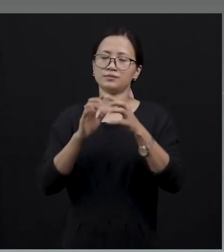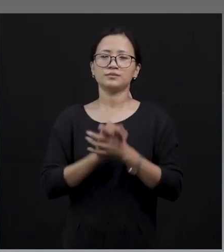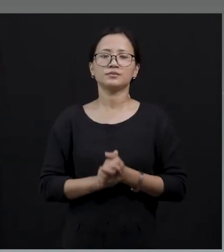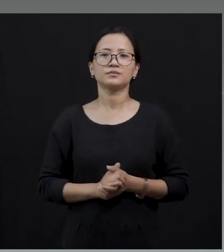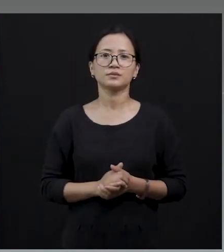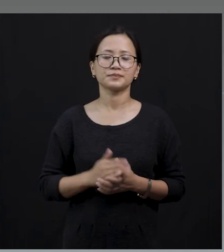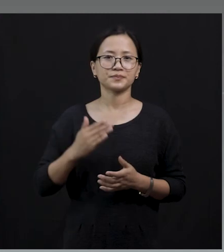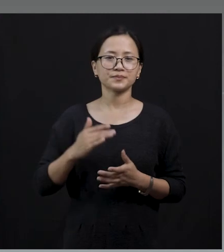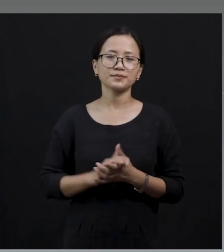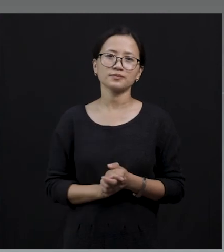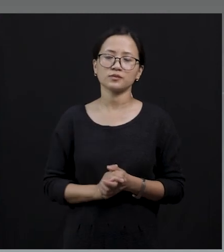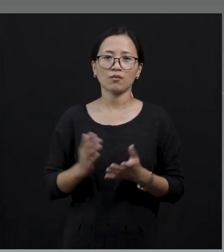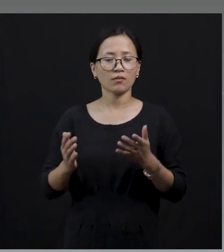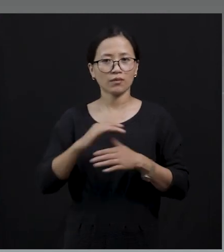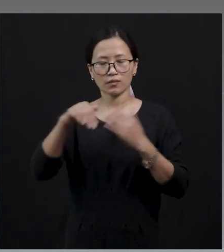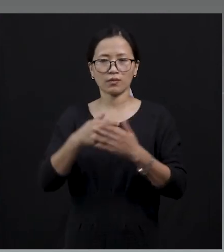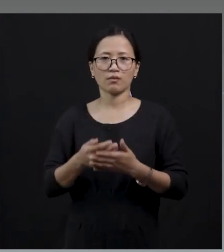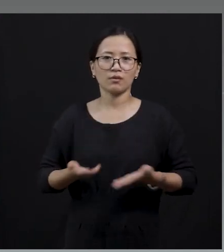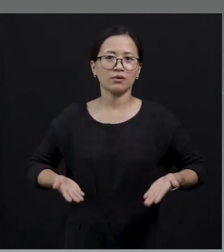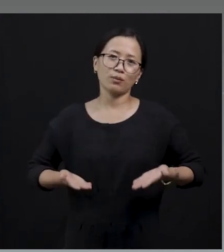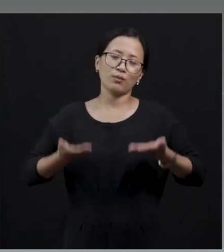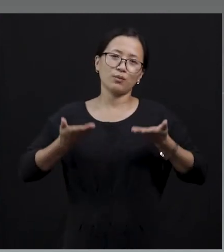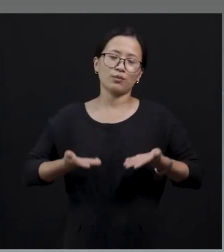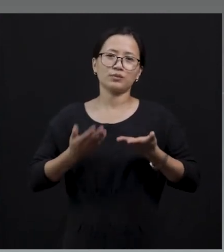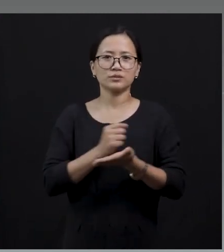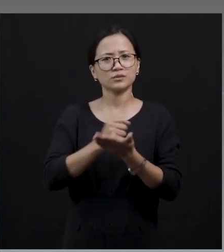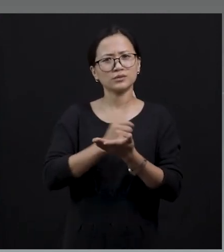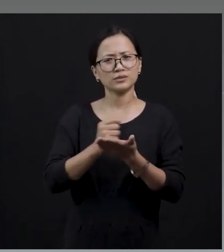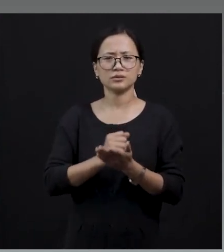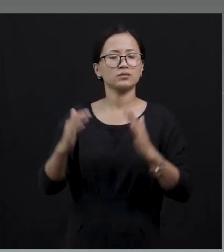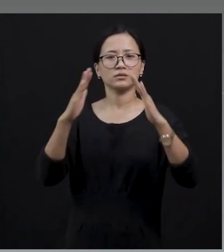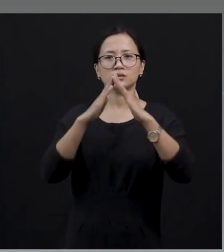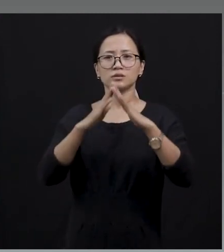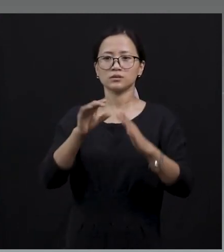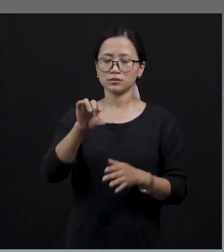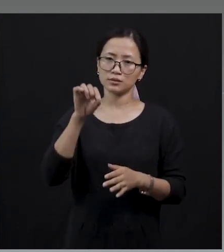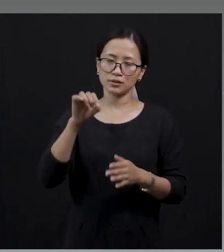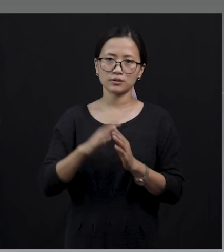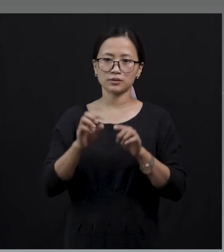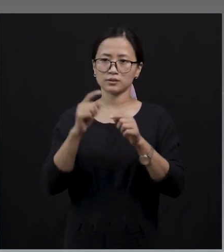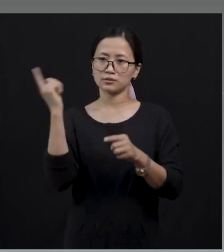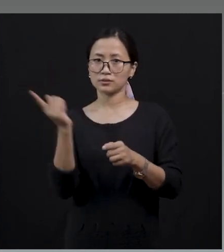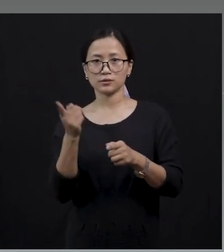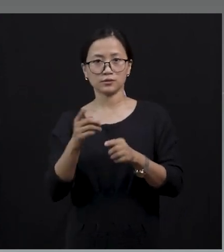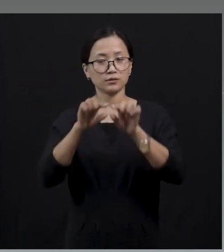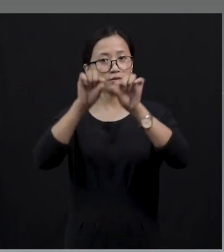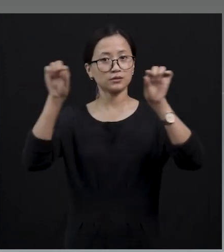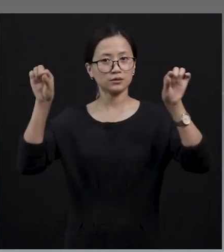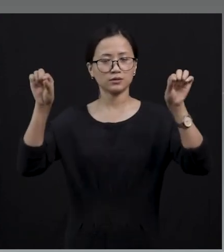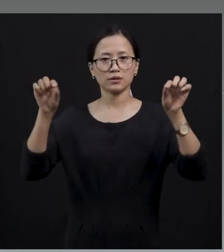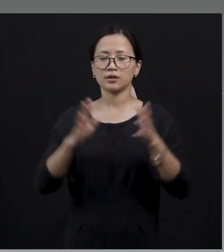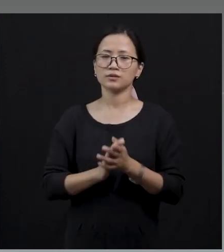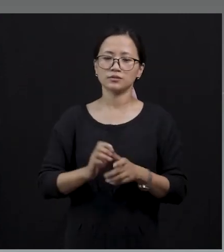this is all about weights, okay? Weights, you can even try this at home. You can take a stick, you can take some